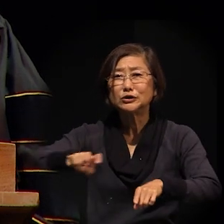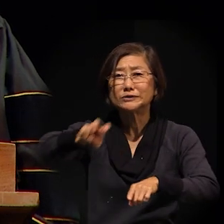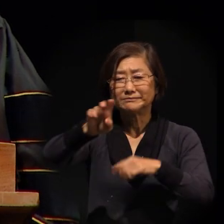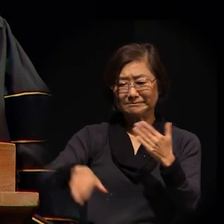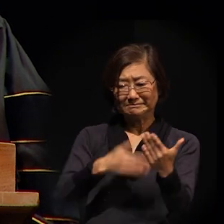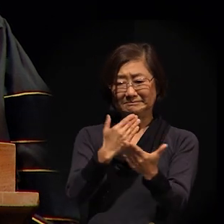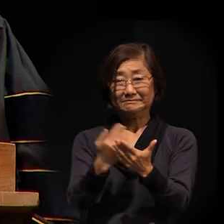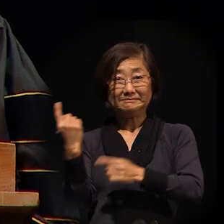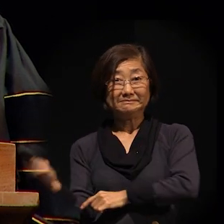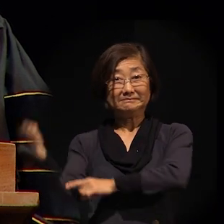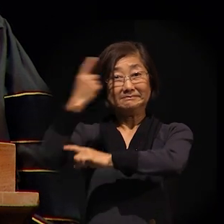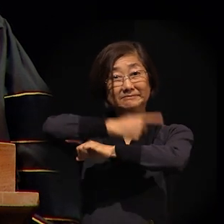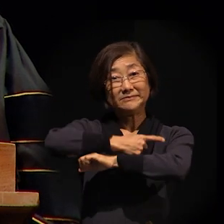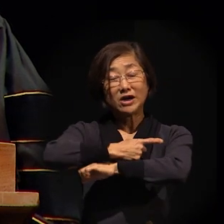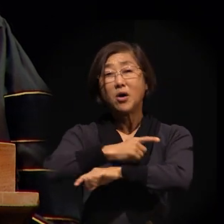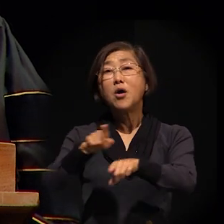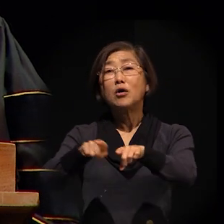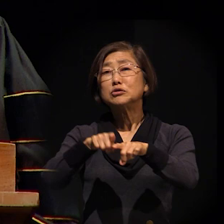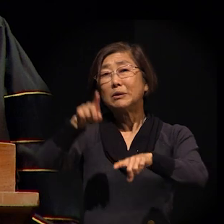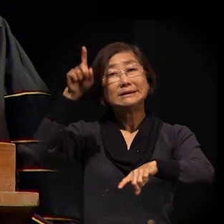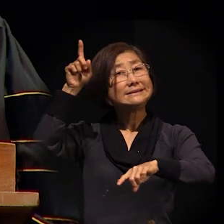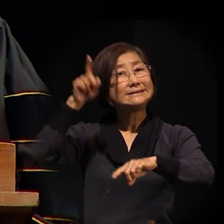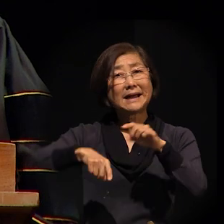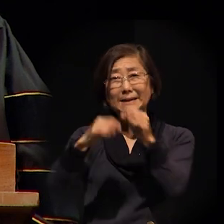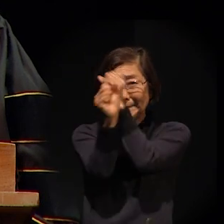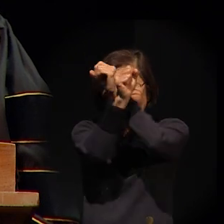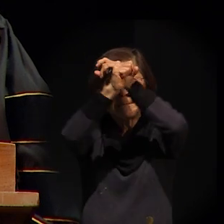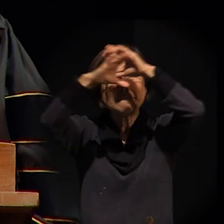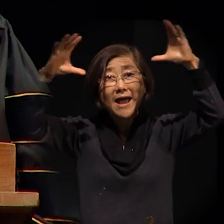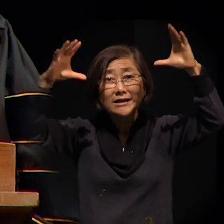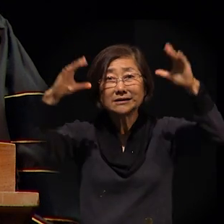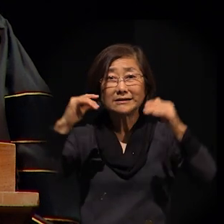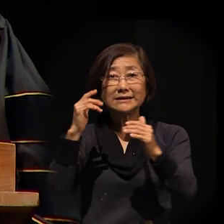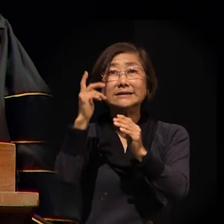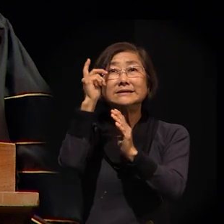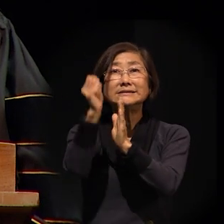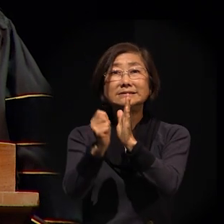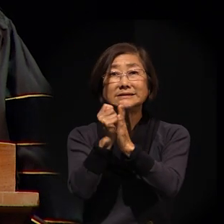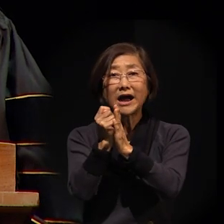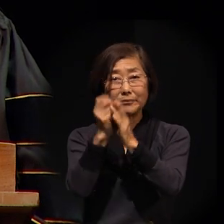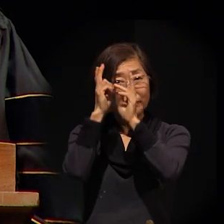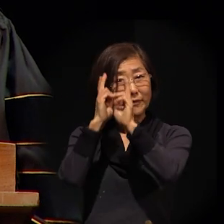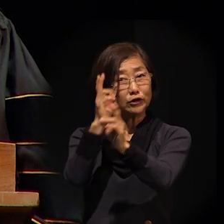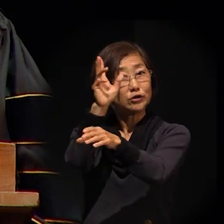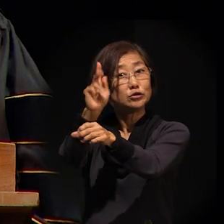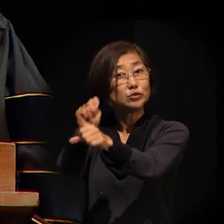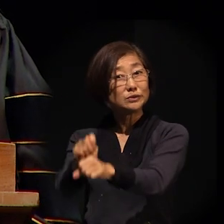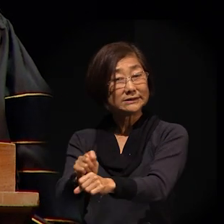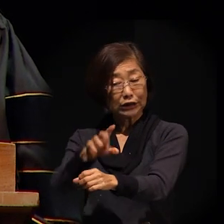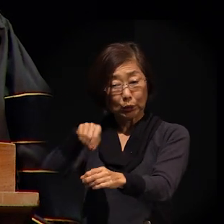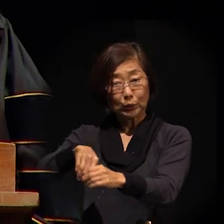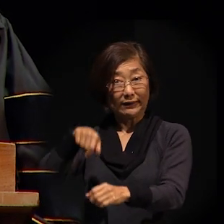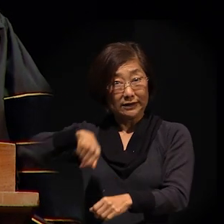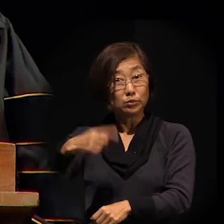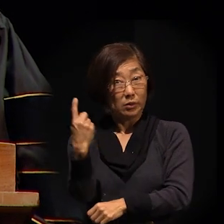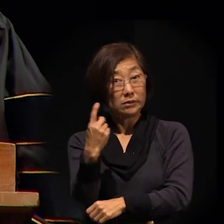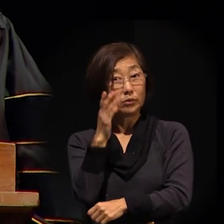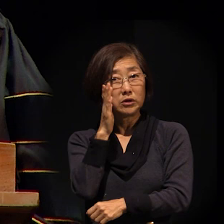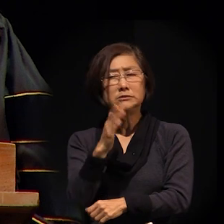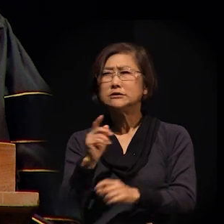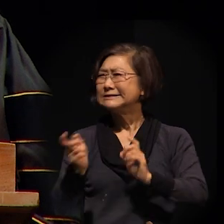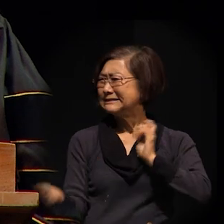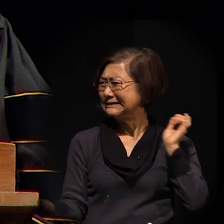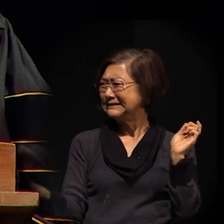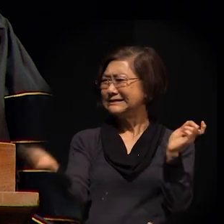journey to get to this moment. We also could not have imagined how our time-honored traditions, including this